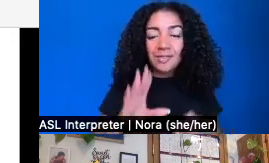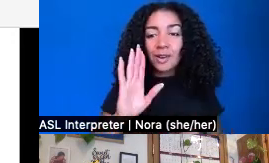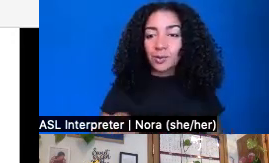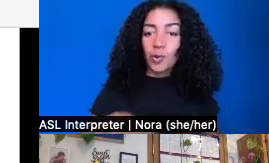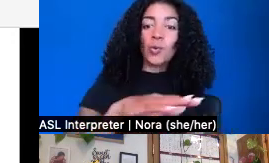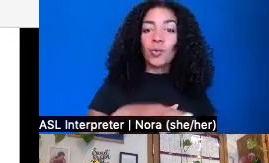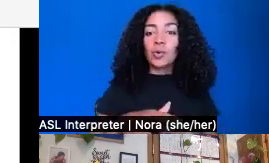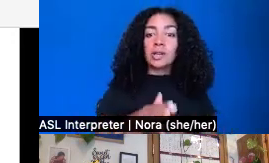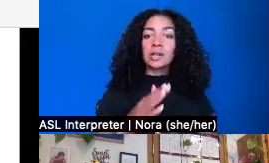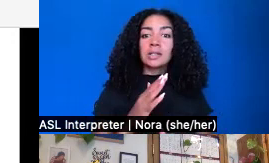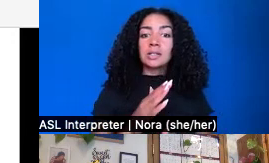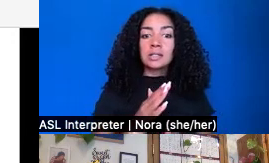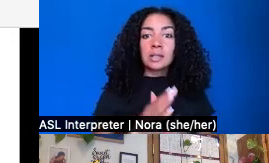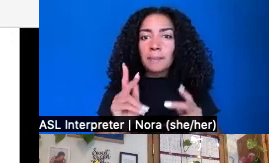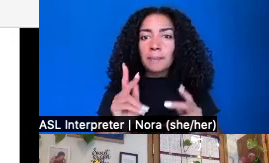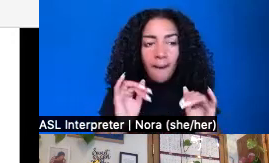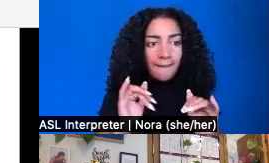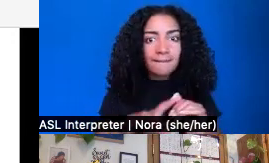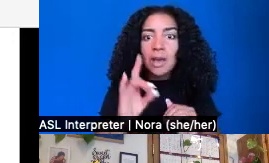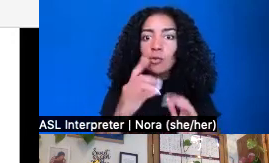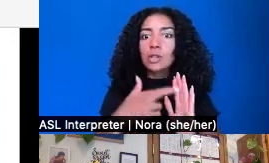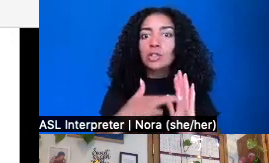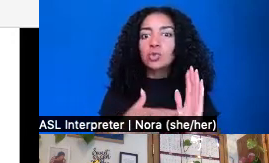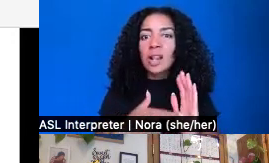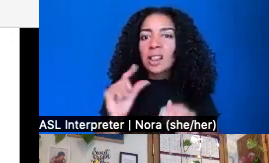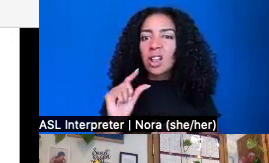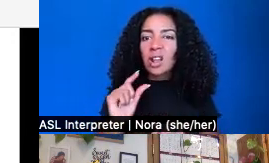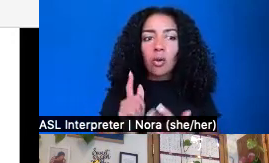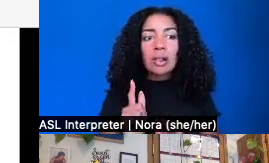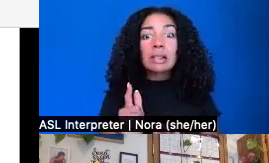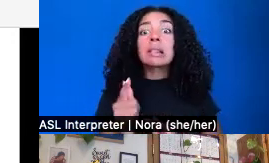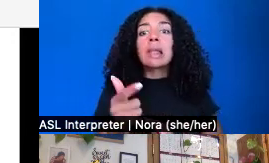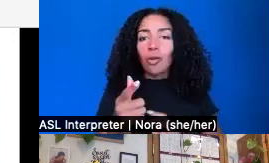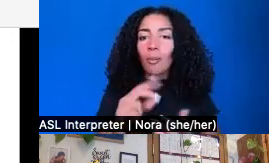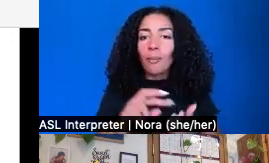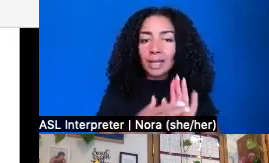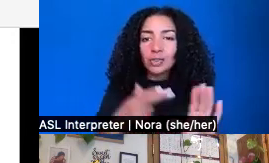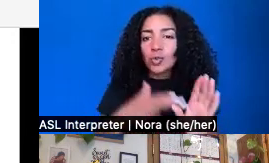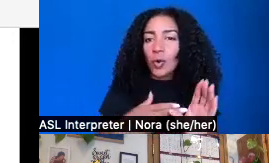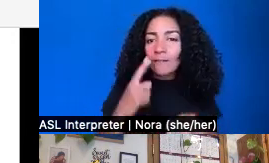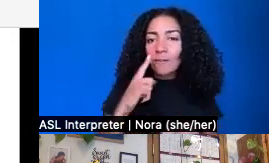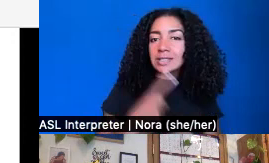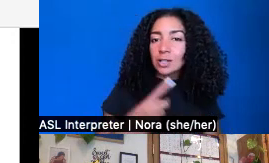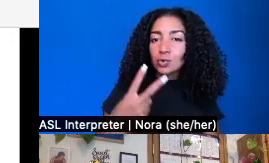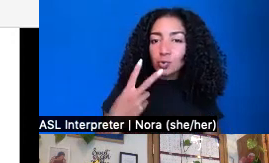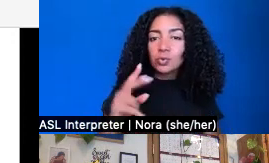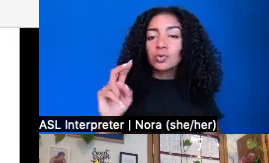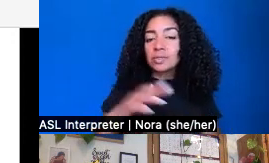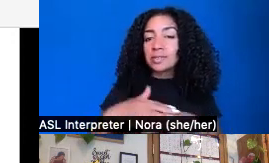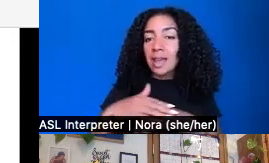a little bit late, so they're joining us for day 2 of the Native Focused 40-hour sexual assault advocacy